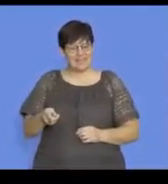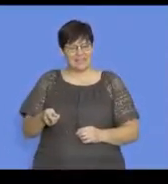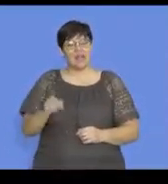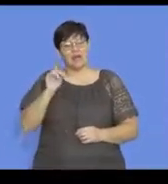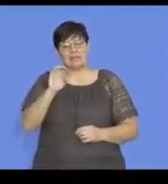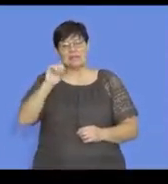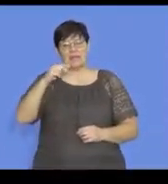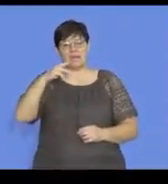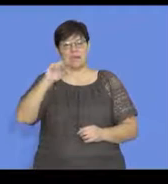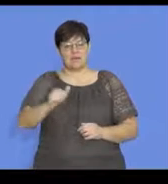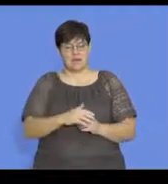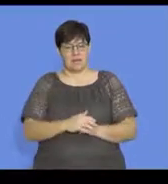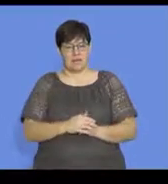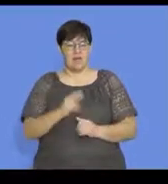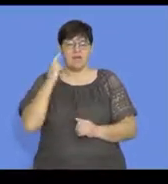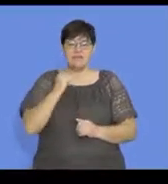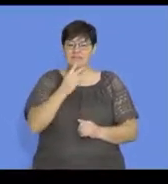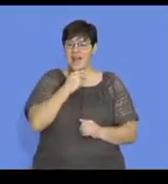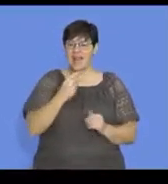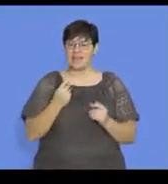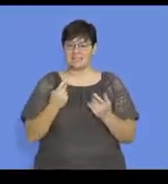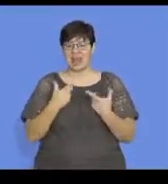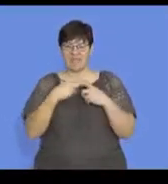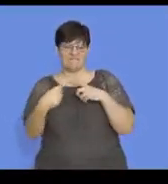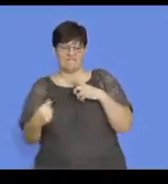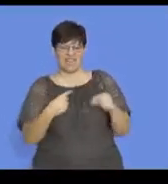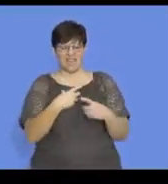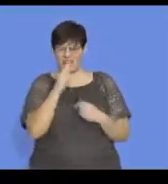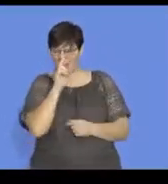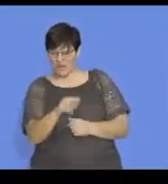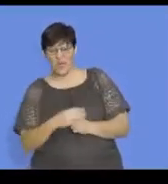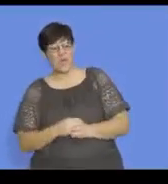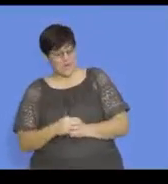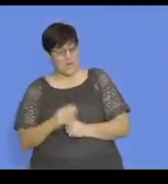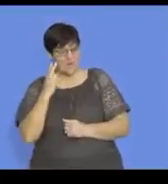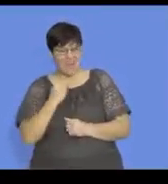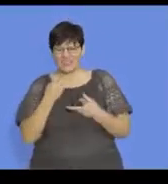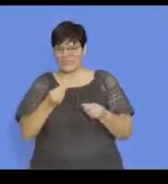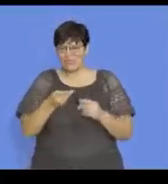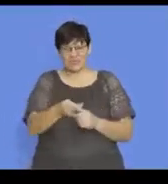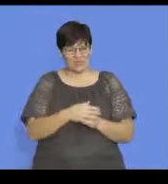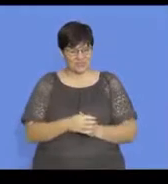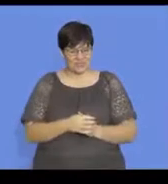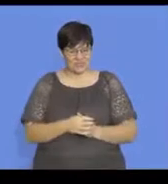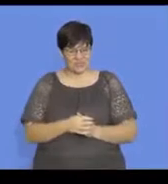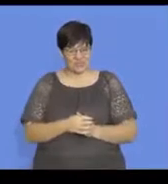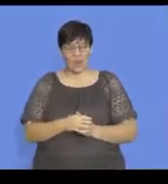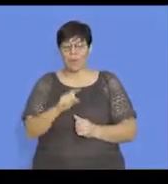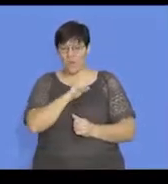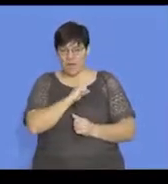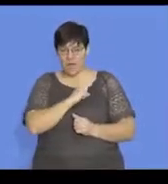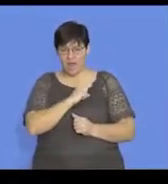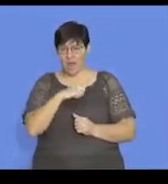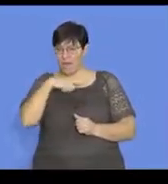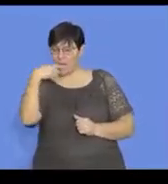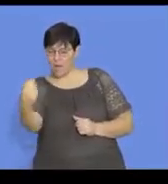Look how nice and feathery they are. They are nice and feathery. The reason being, all right, they're long. Because why